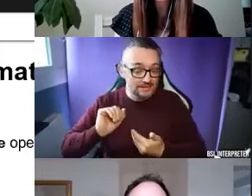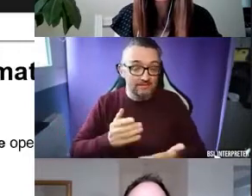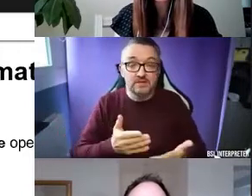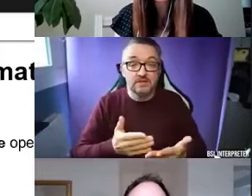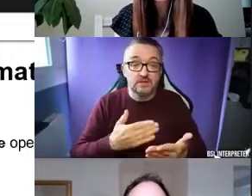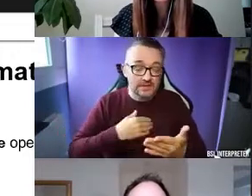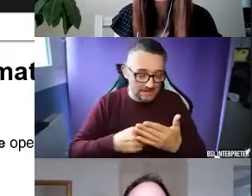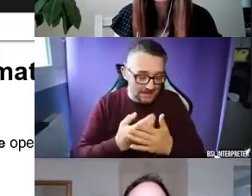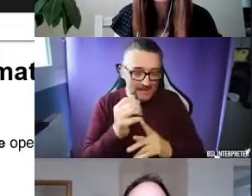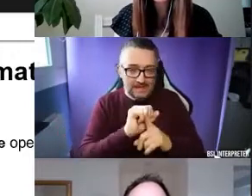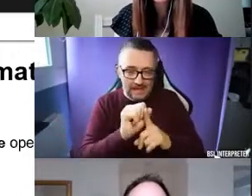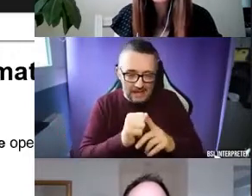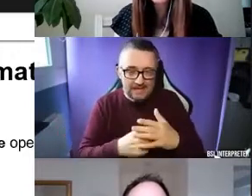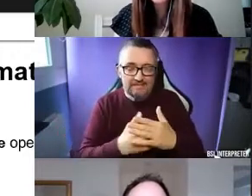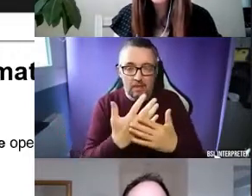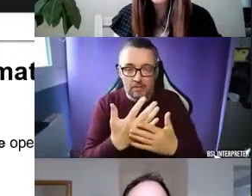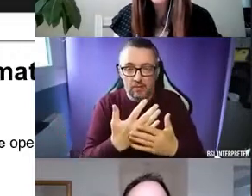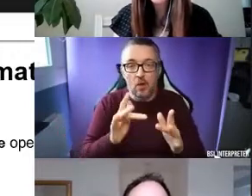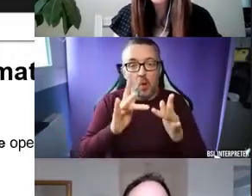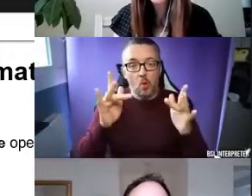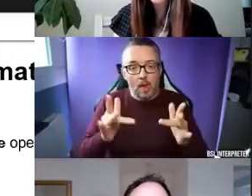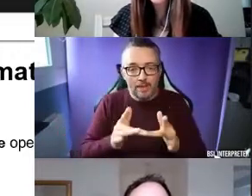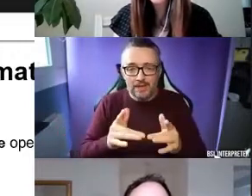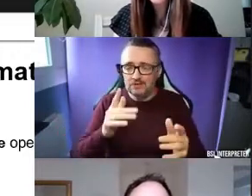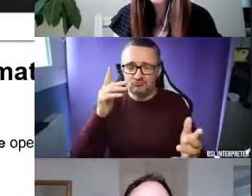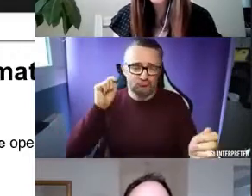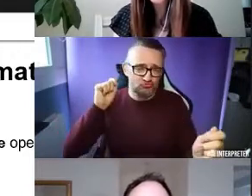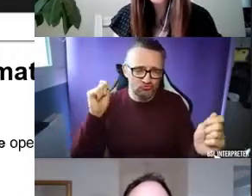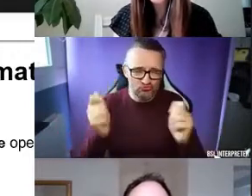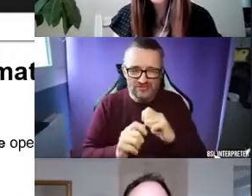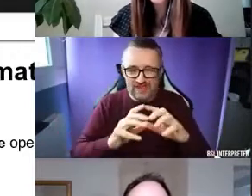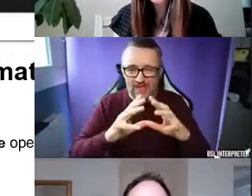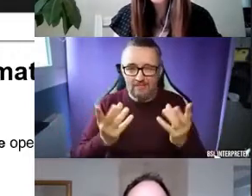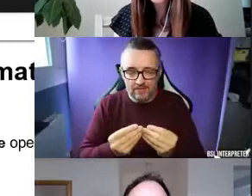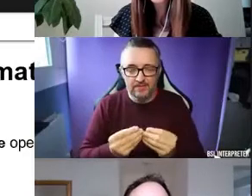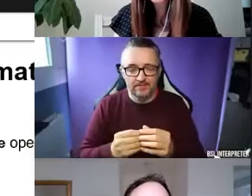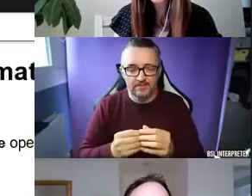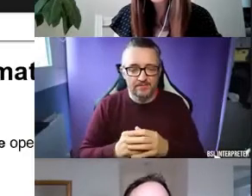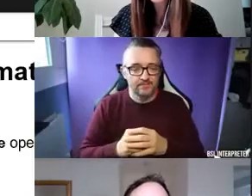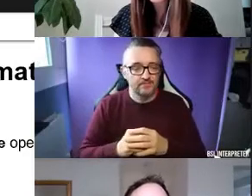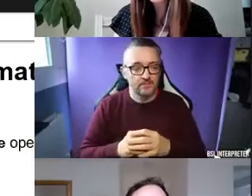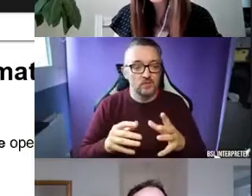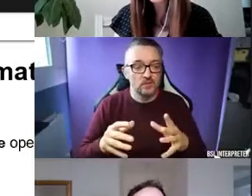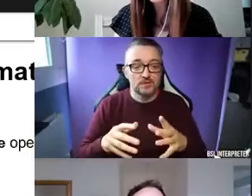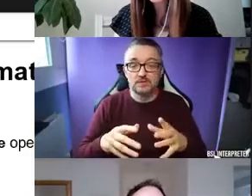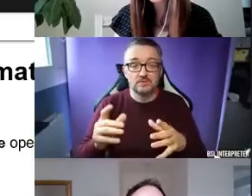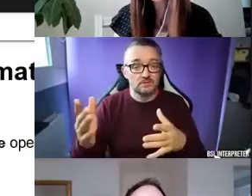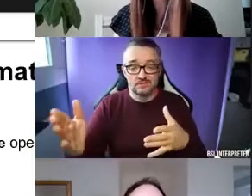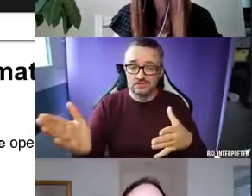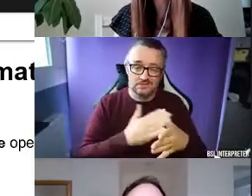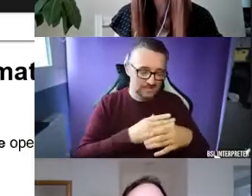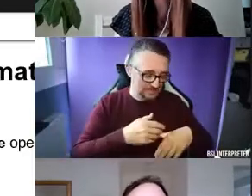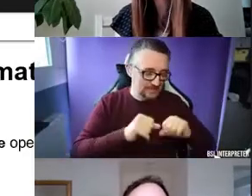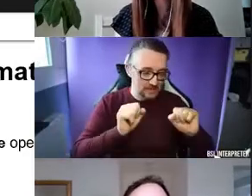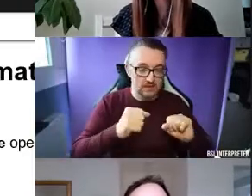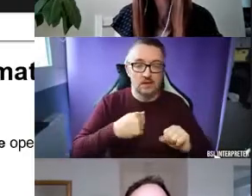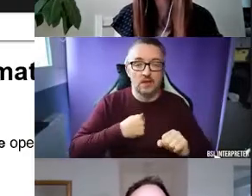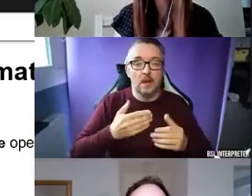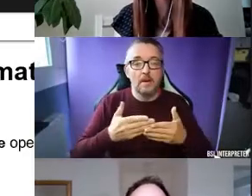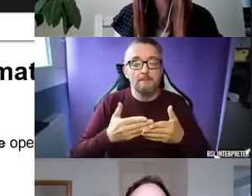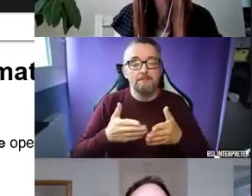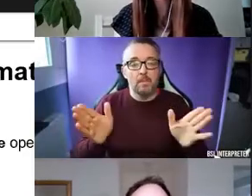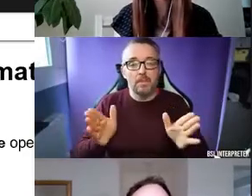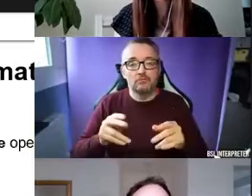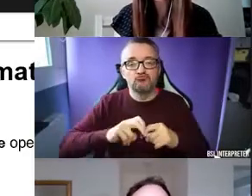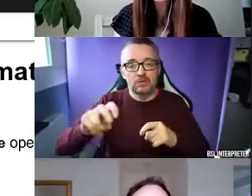completely redesign our website and mobile app. But starting at the beginning, we're a public transport information